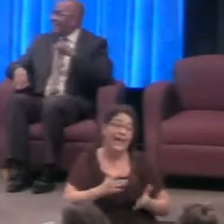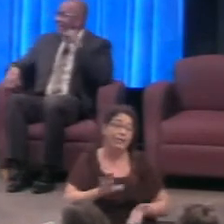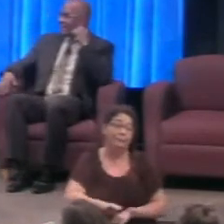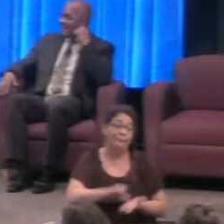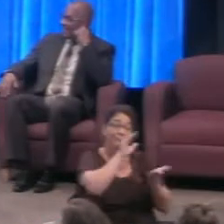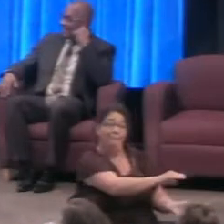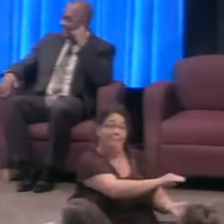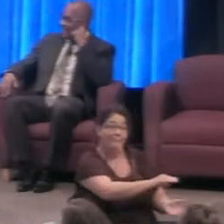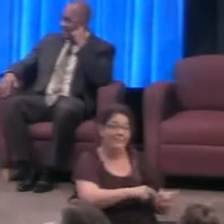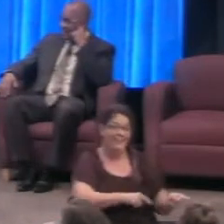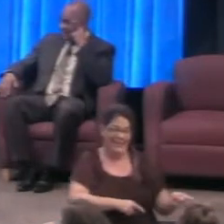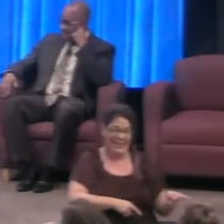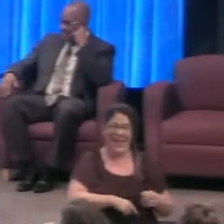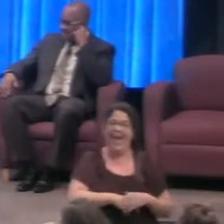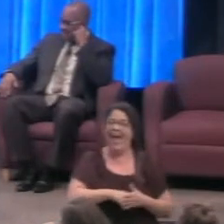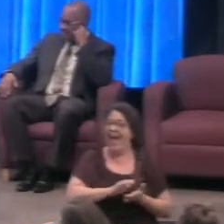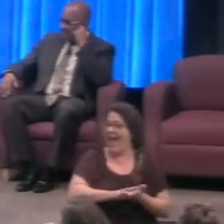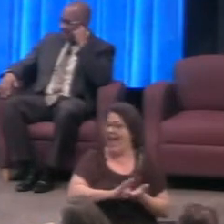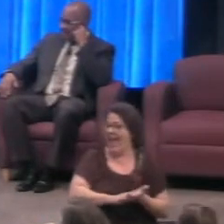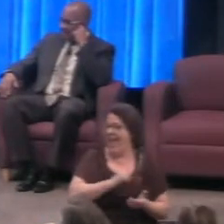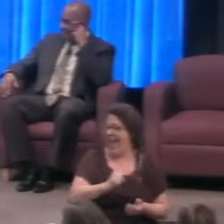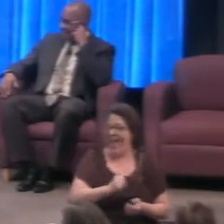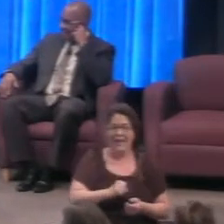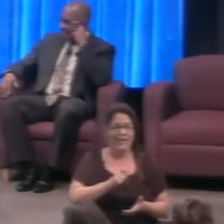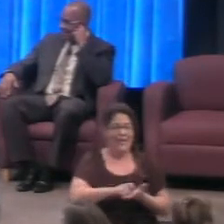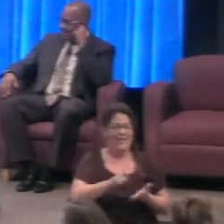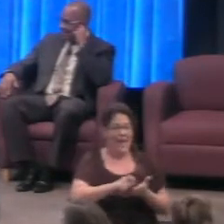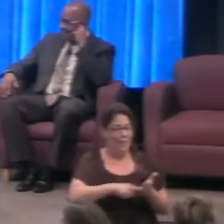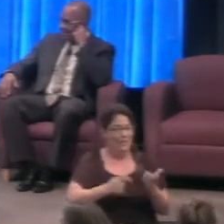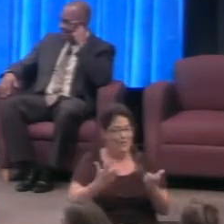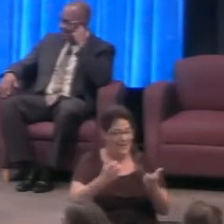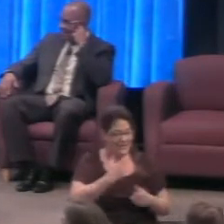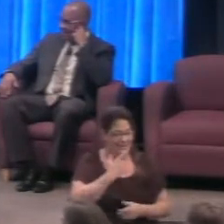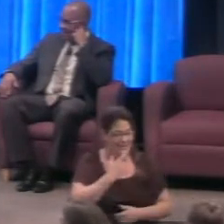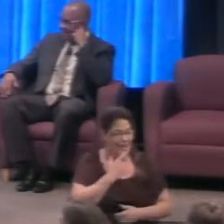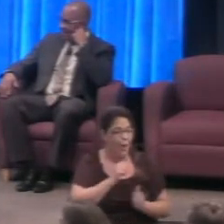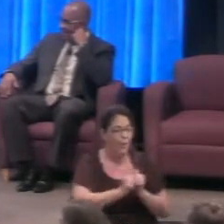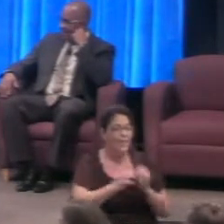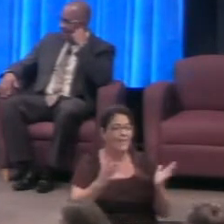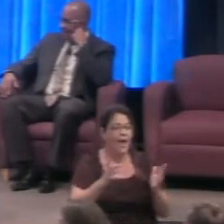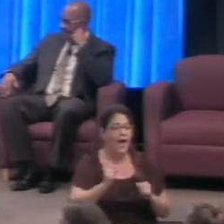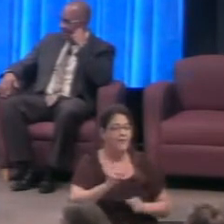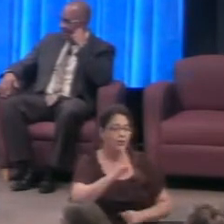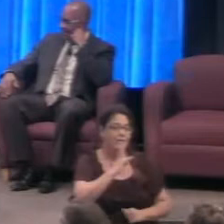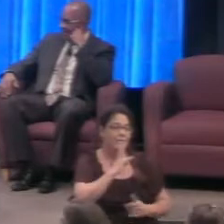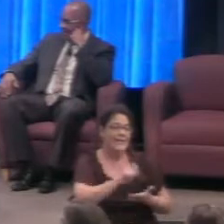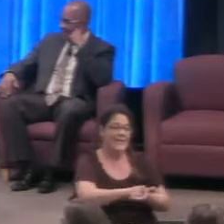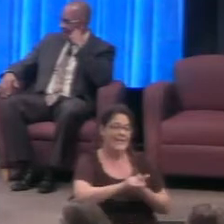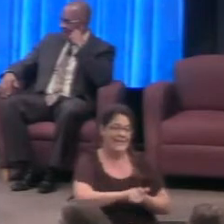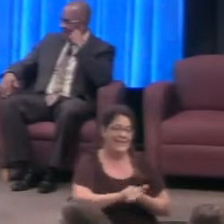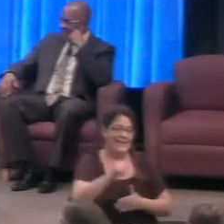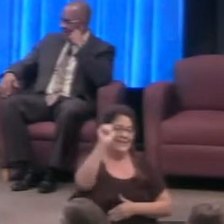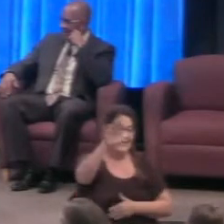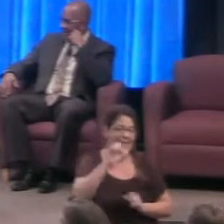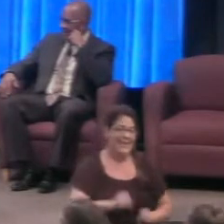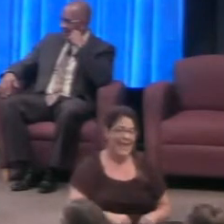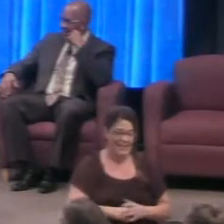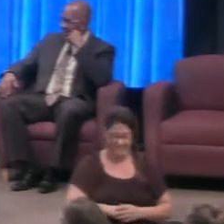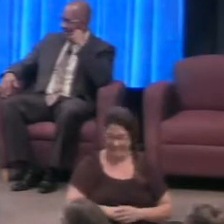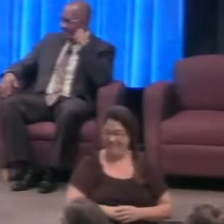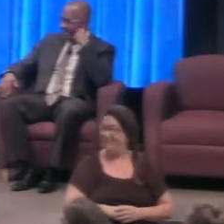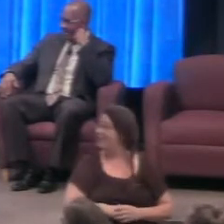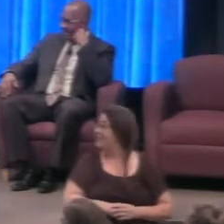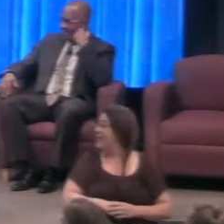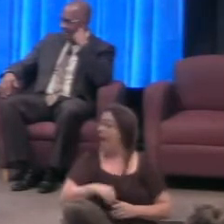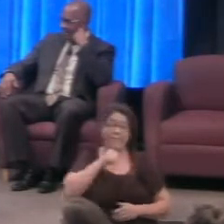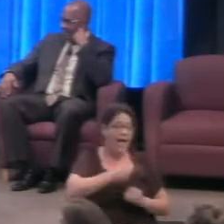lot of blank notes so that she can say what she wants to say without having to speak. Thank you very much. You're welcome. I We're will not done use